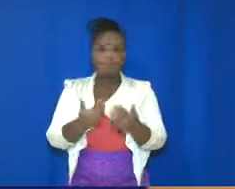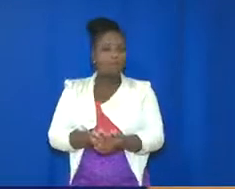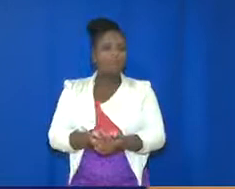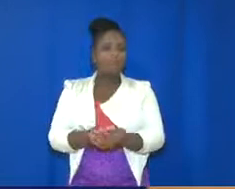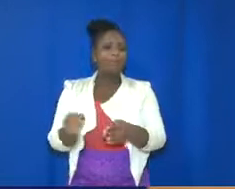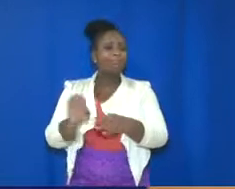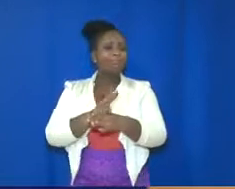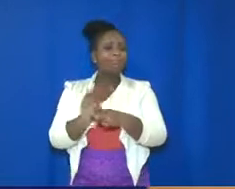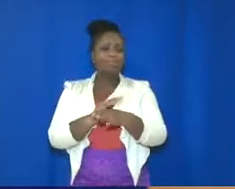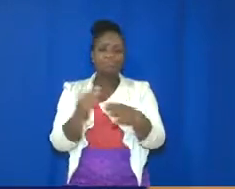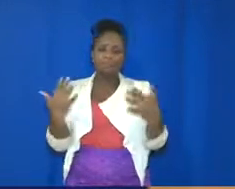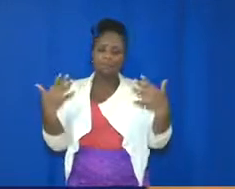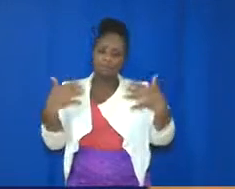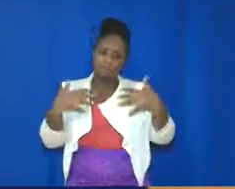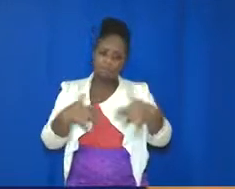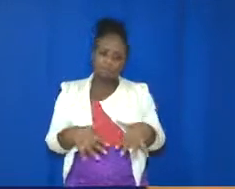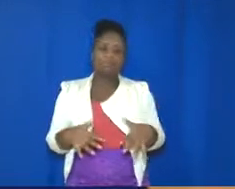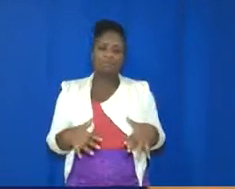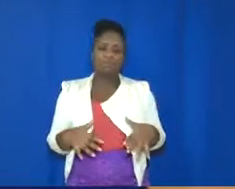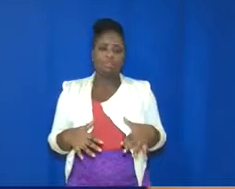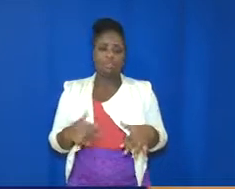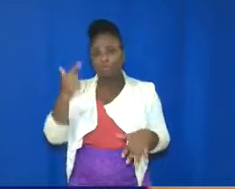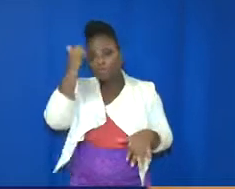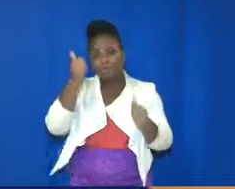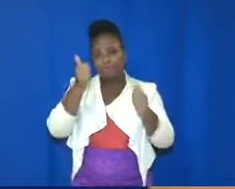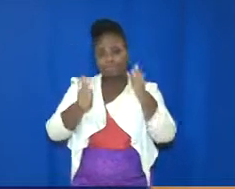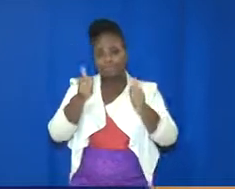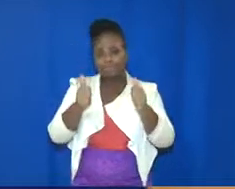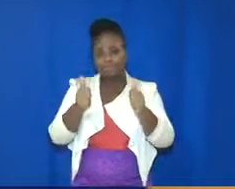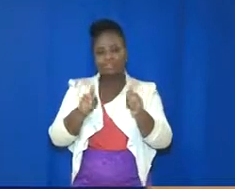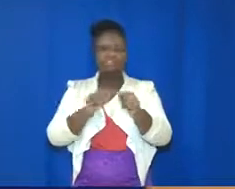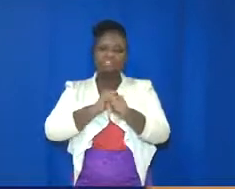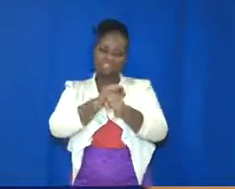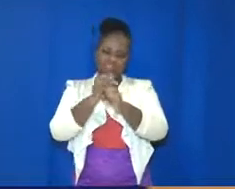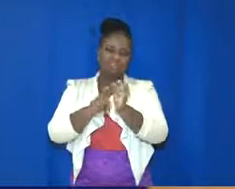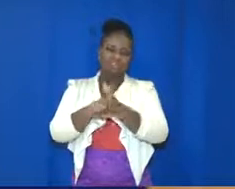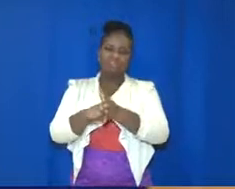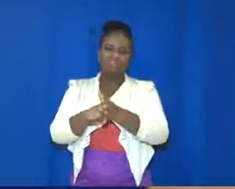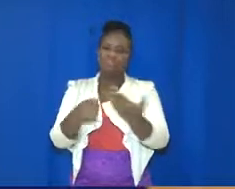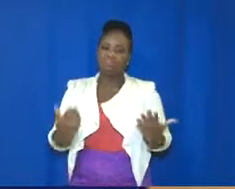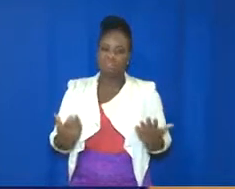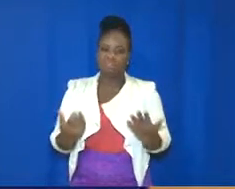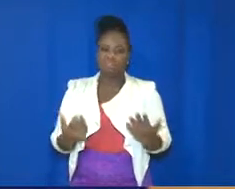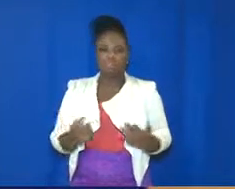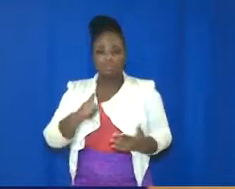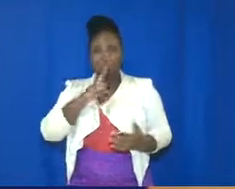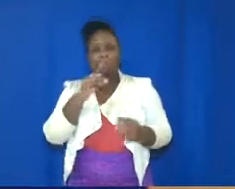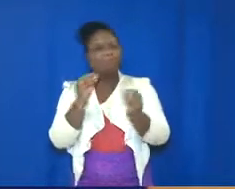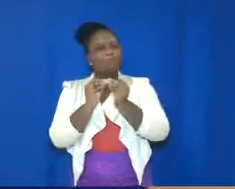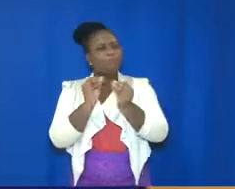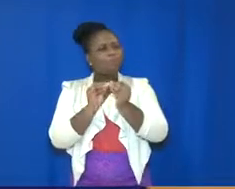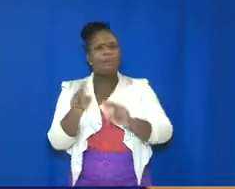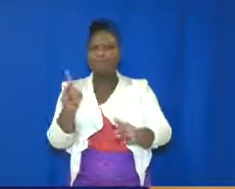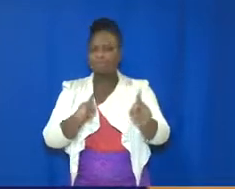their patronage of their clients and as a result lost much needed incomes.